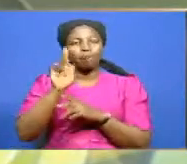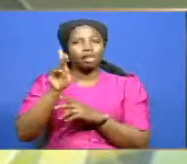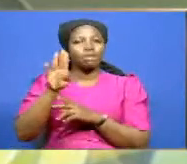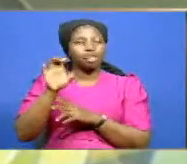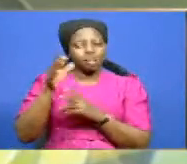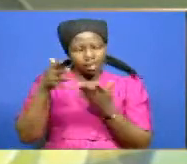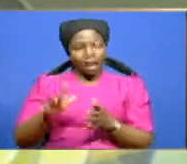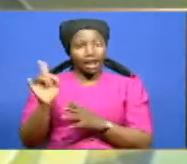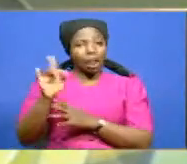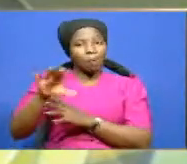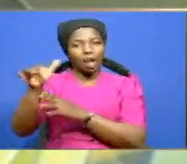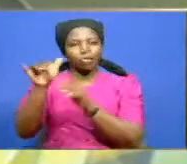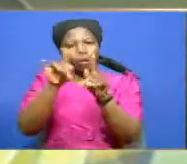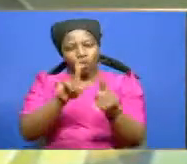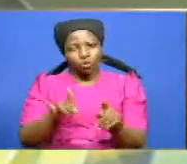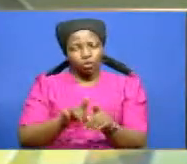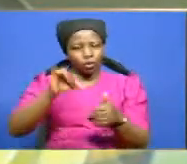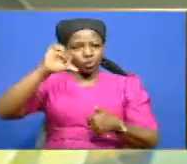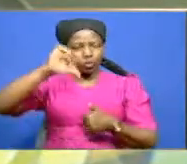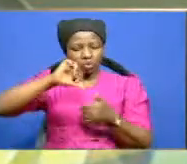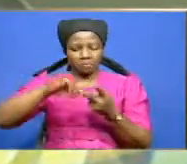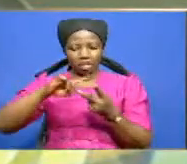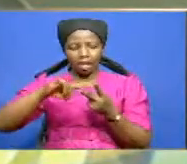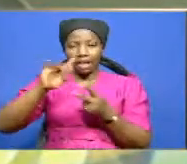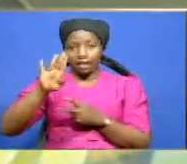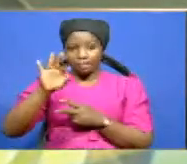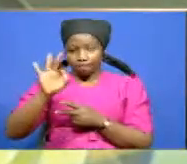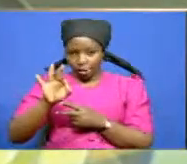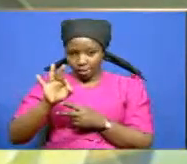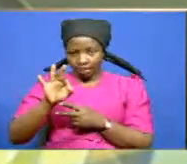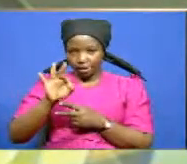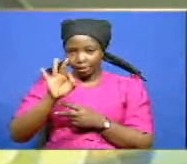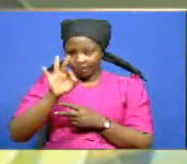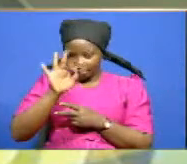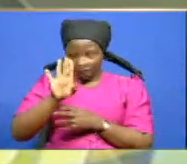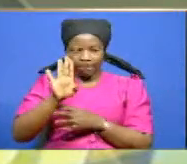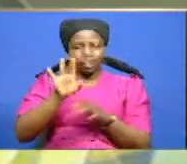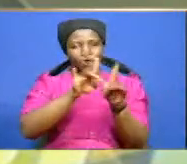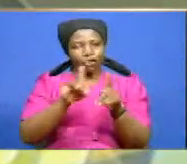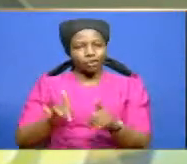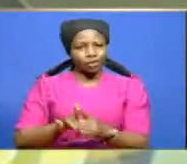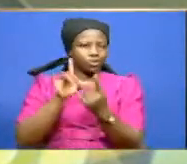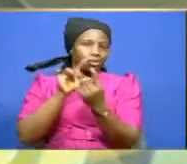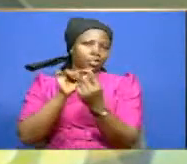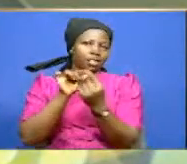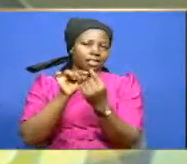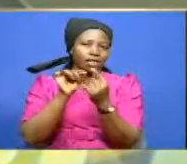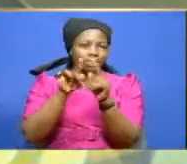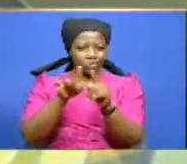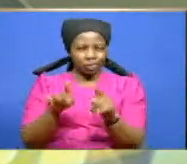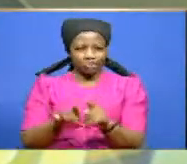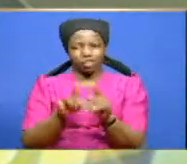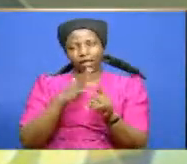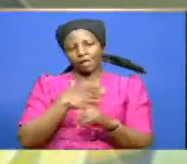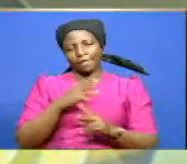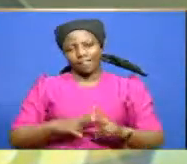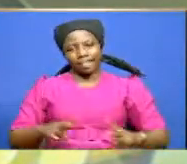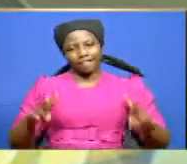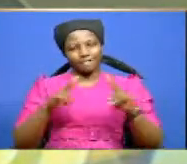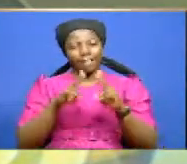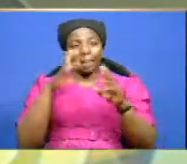also on YouTube, on Facebook, and also on Twitter, and also on our very